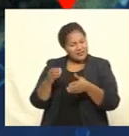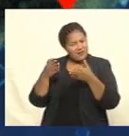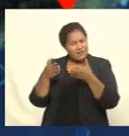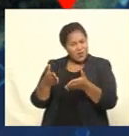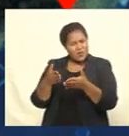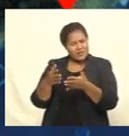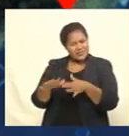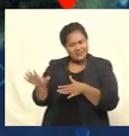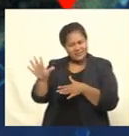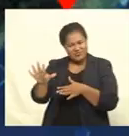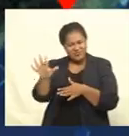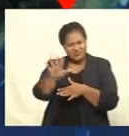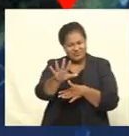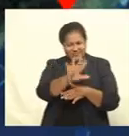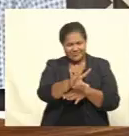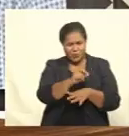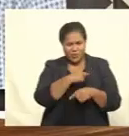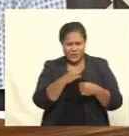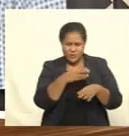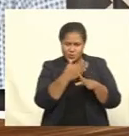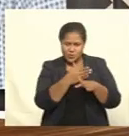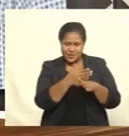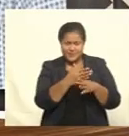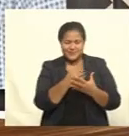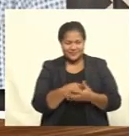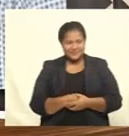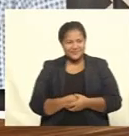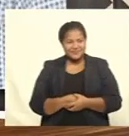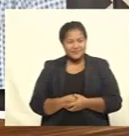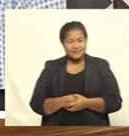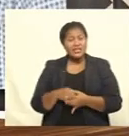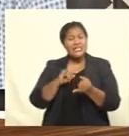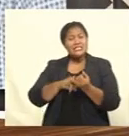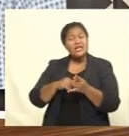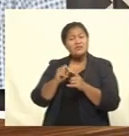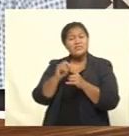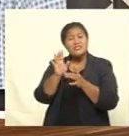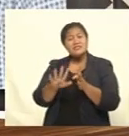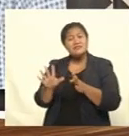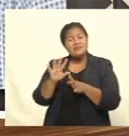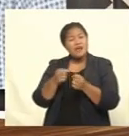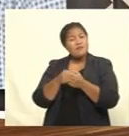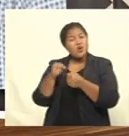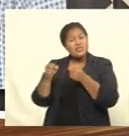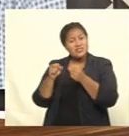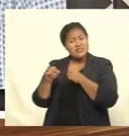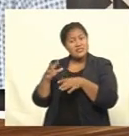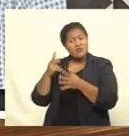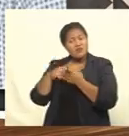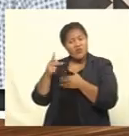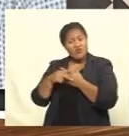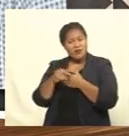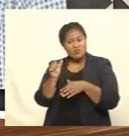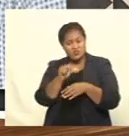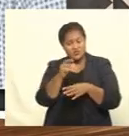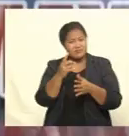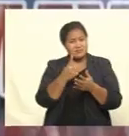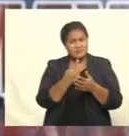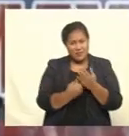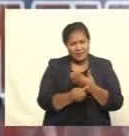areas that we need to work on. The South Pacific Boxing Promotion Program that was set to be held in May has been